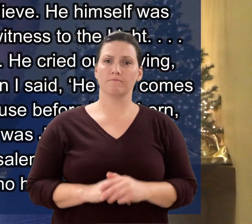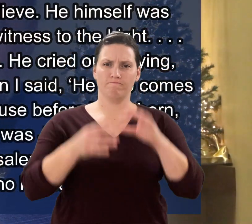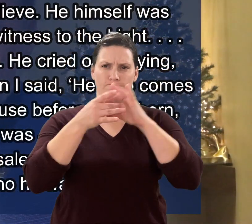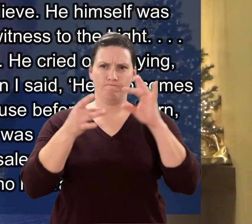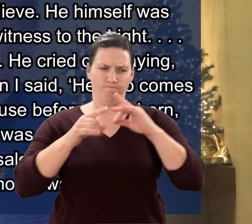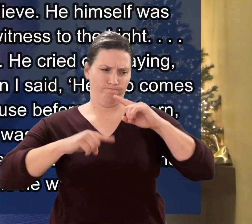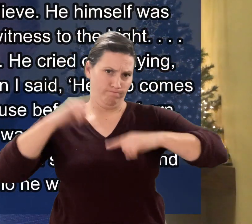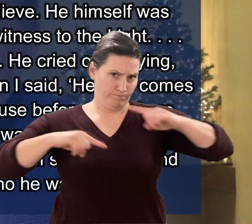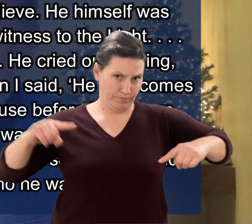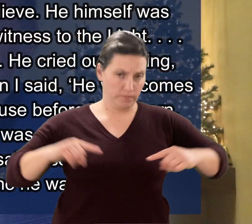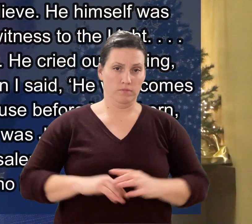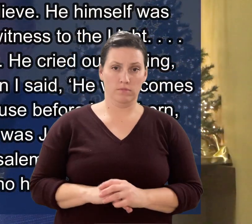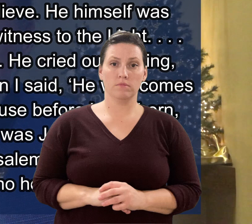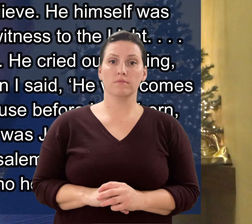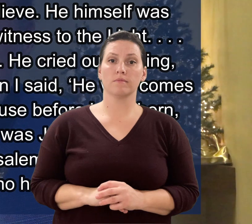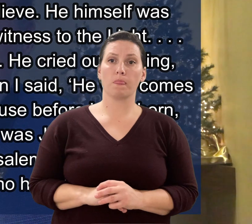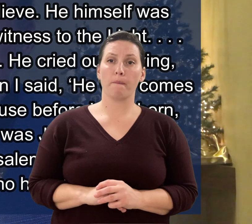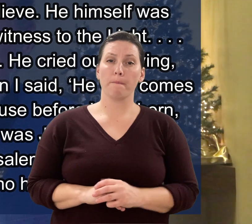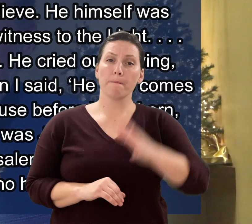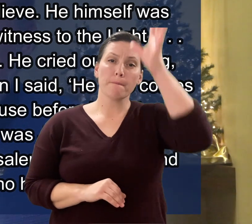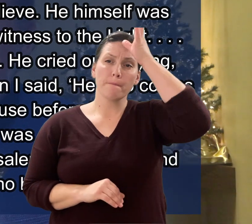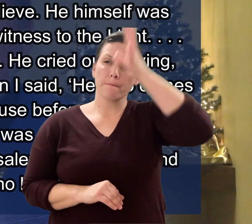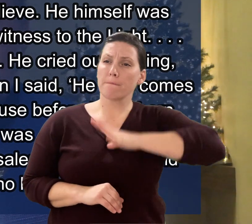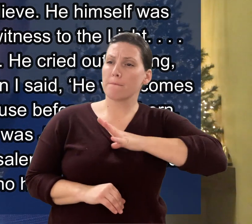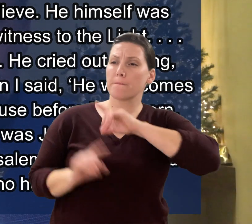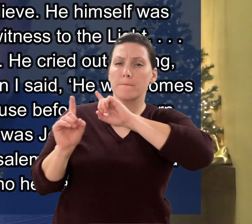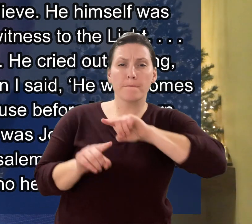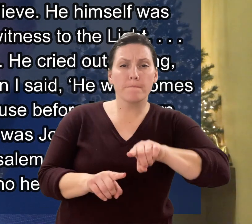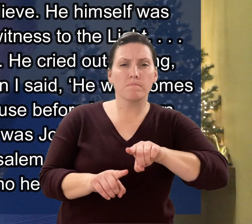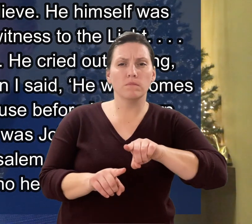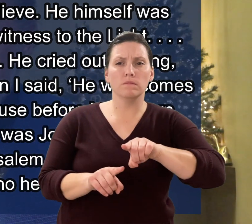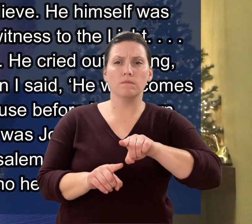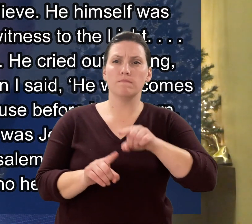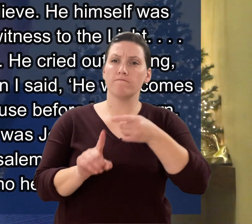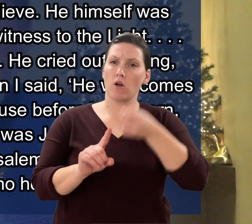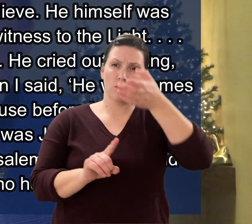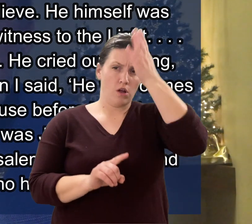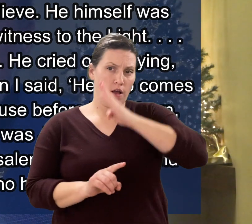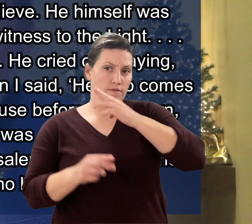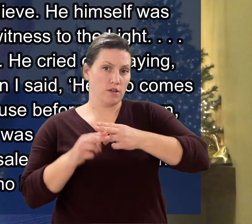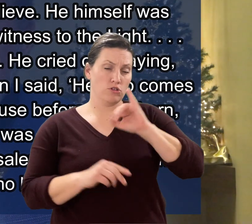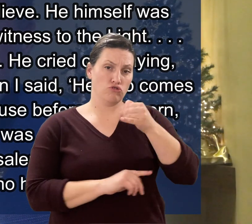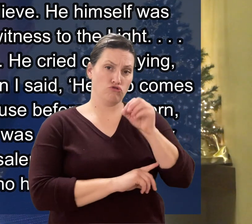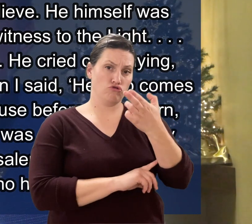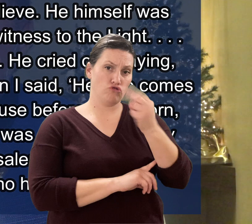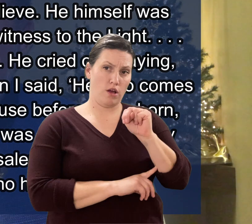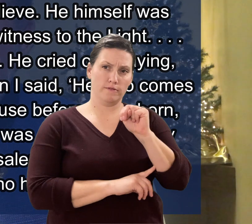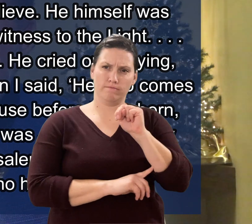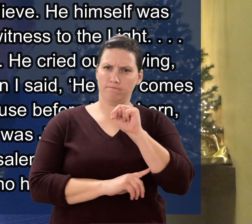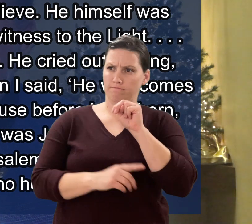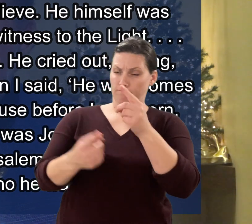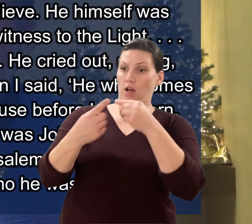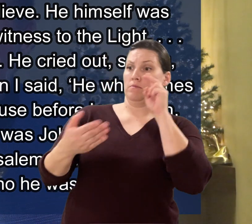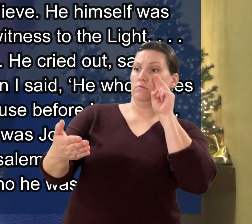chapter. There was a man sent from God whose name was John. He came as a witness to